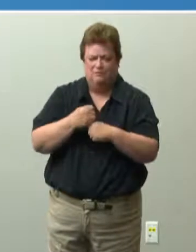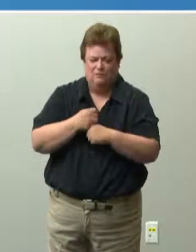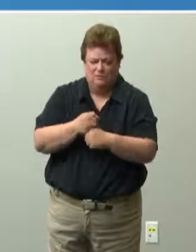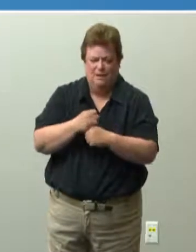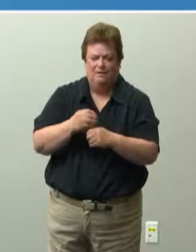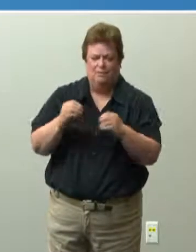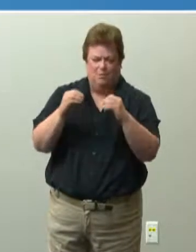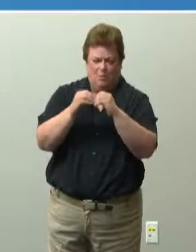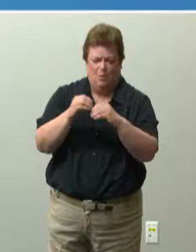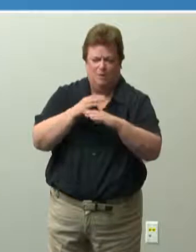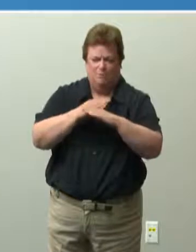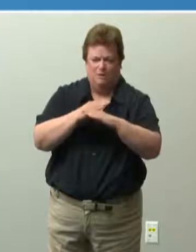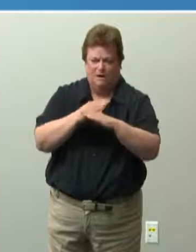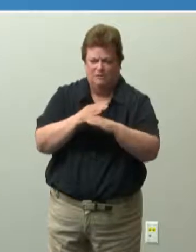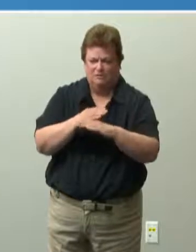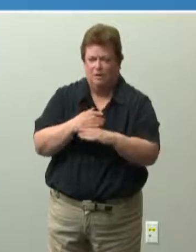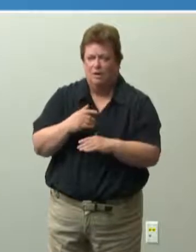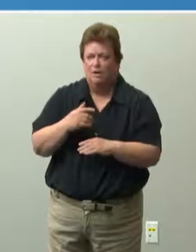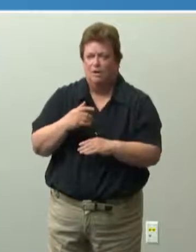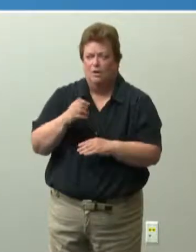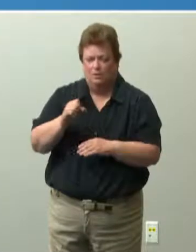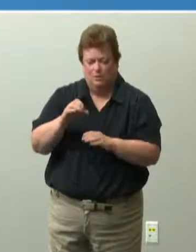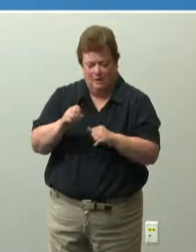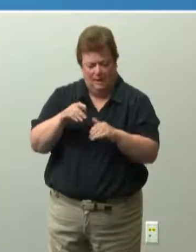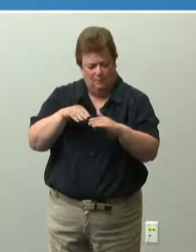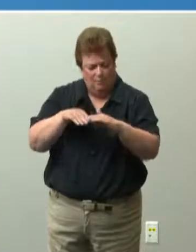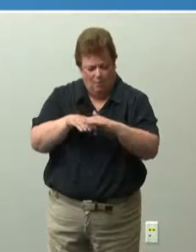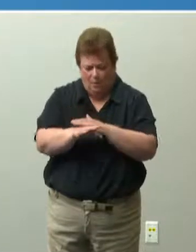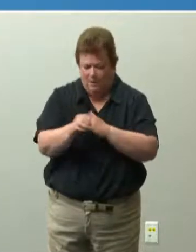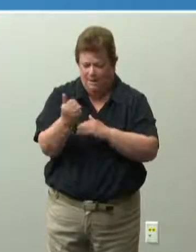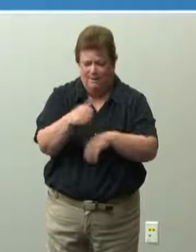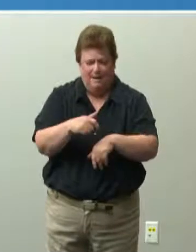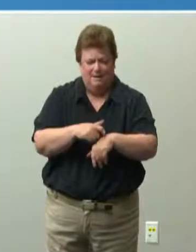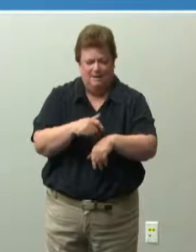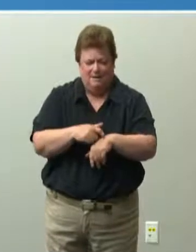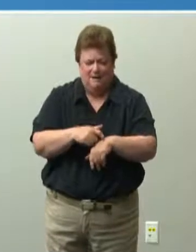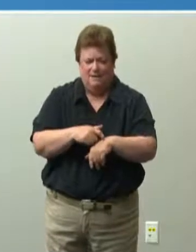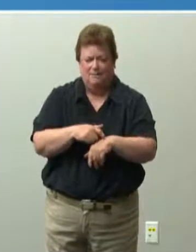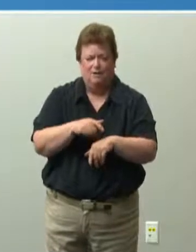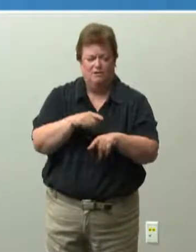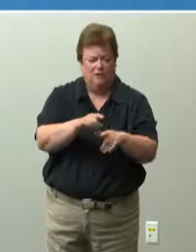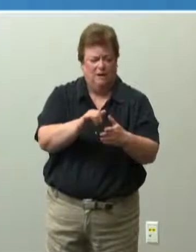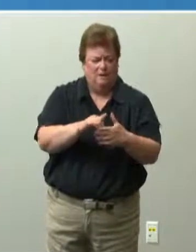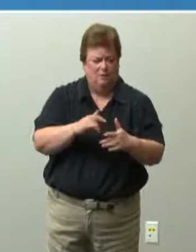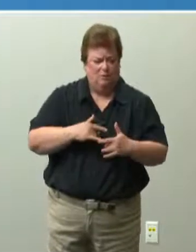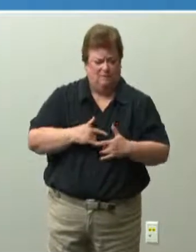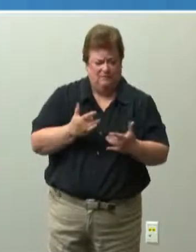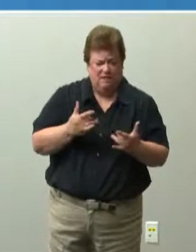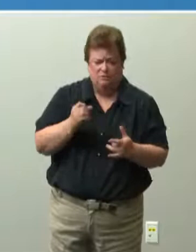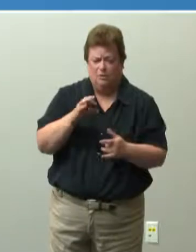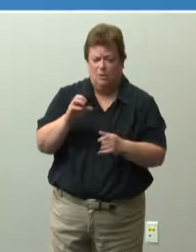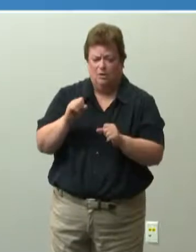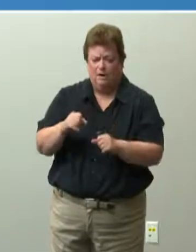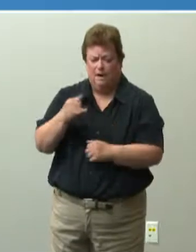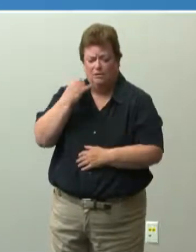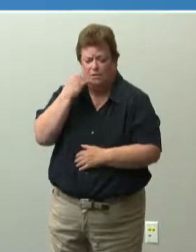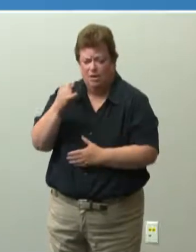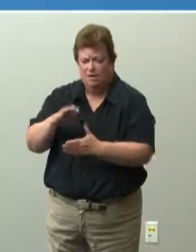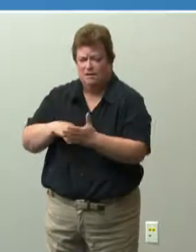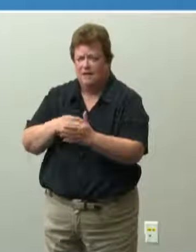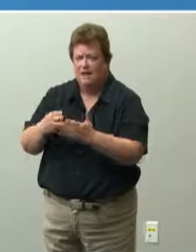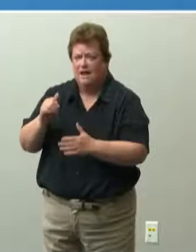community. Walk-ins are welcome at both of these clinics at these events, or people can schedule an appointment